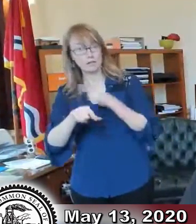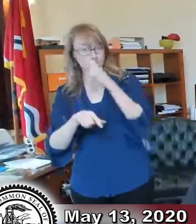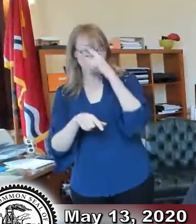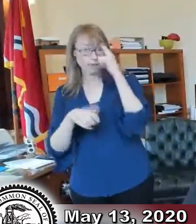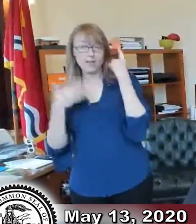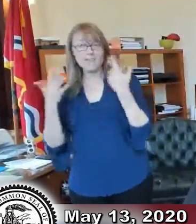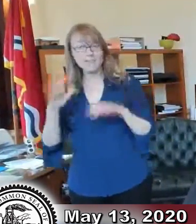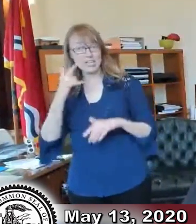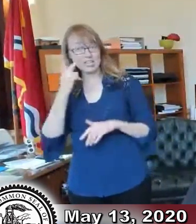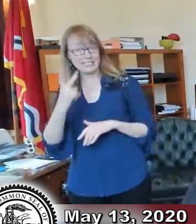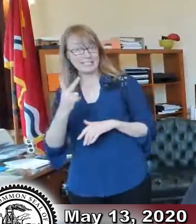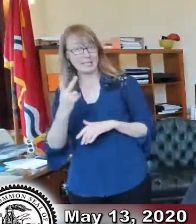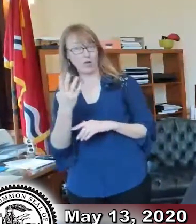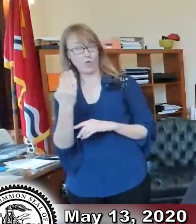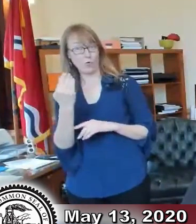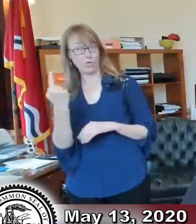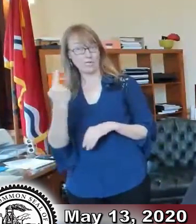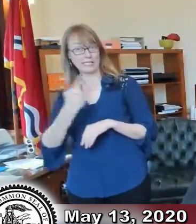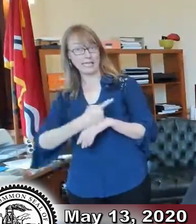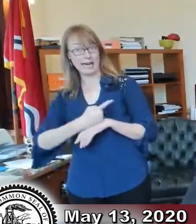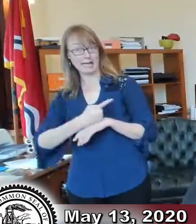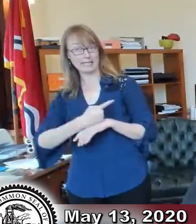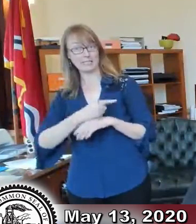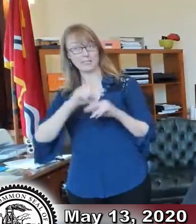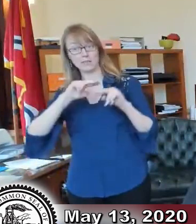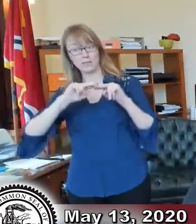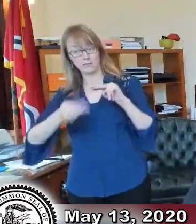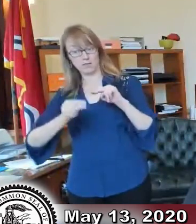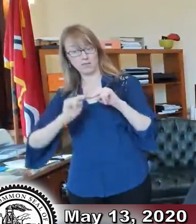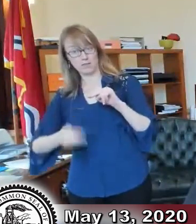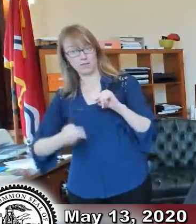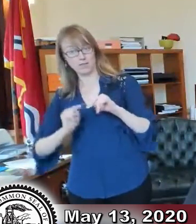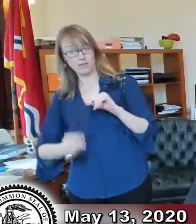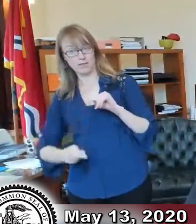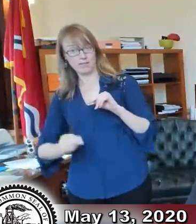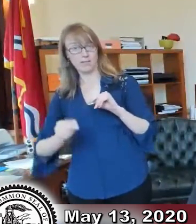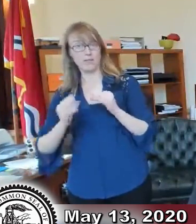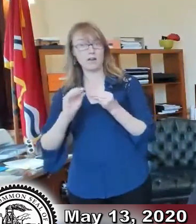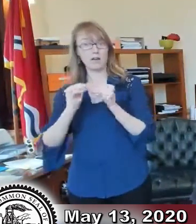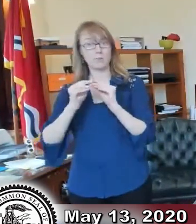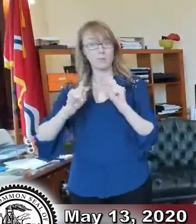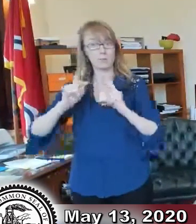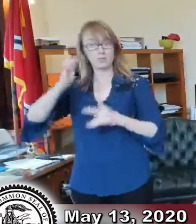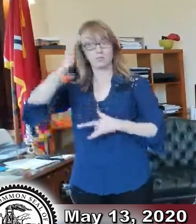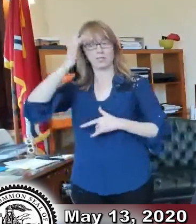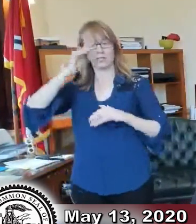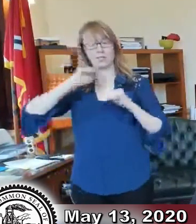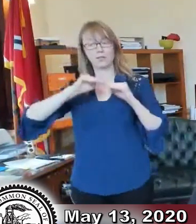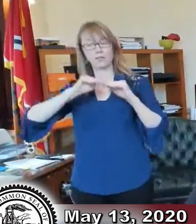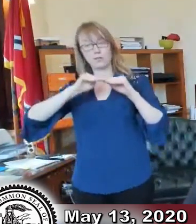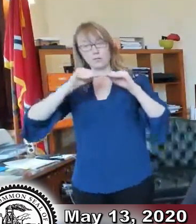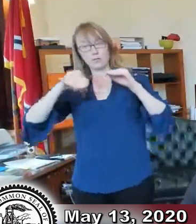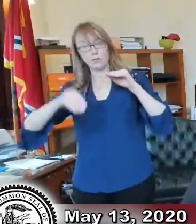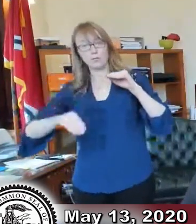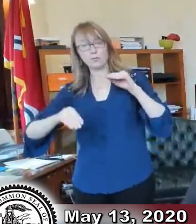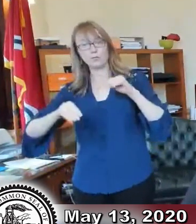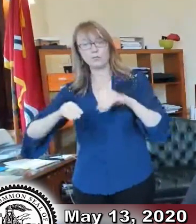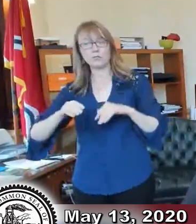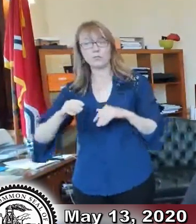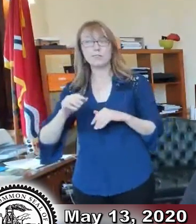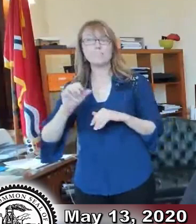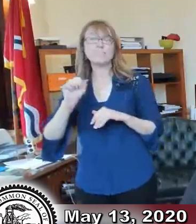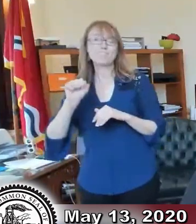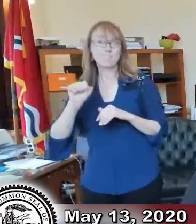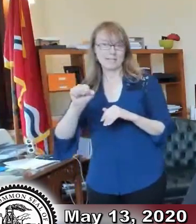in cases that we previously talked about? We have, and we're looking at it as 7-day rolling